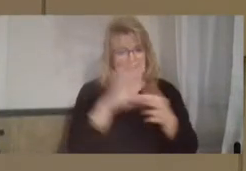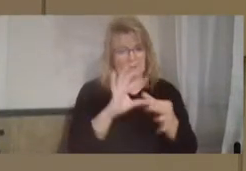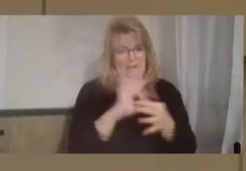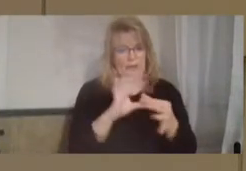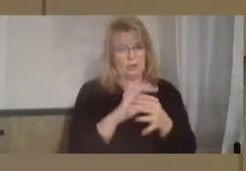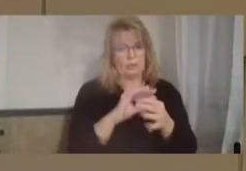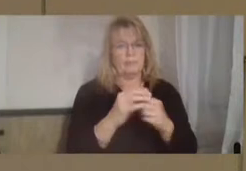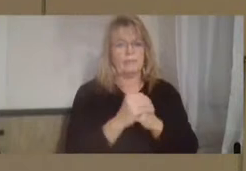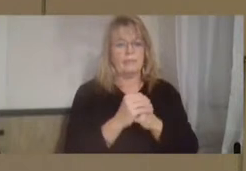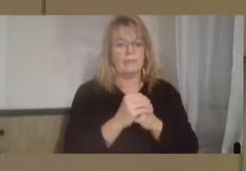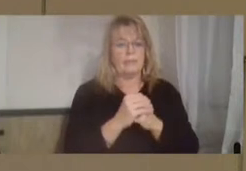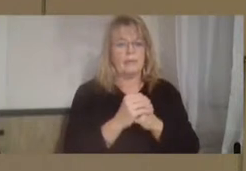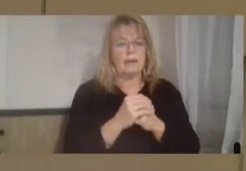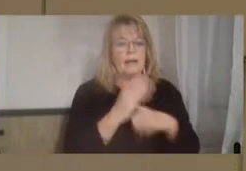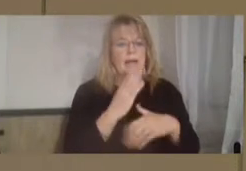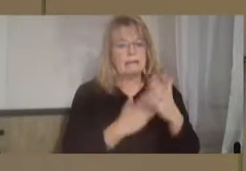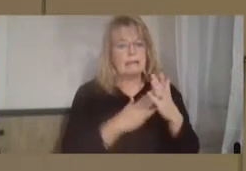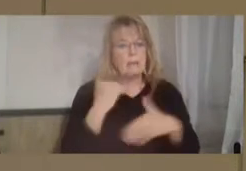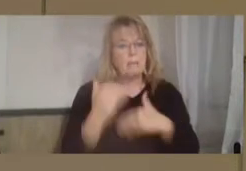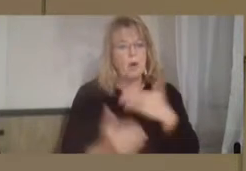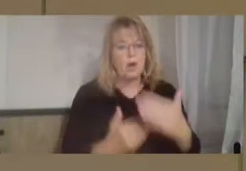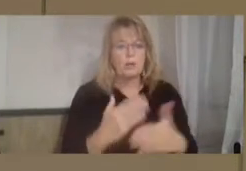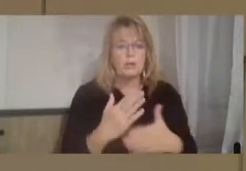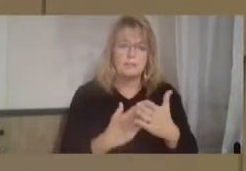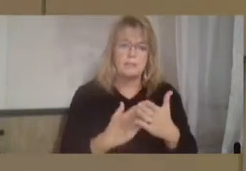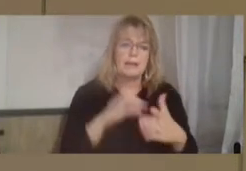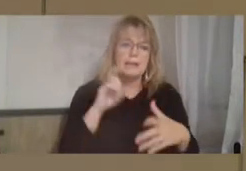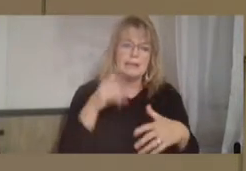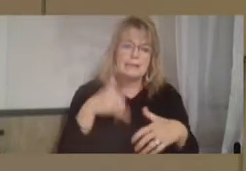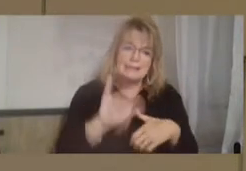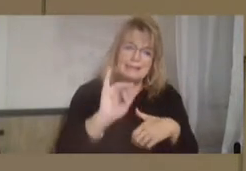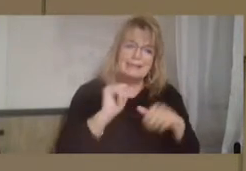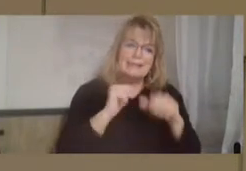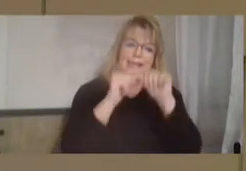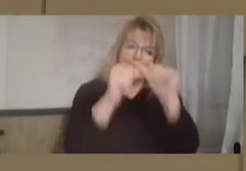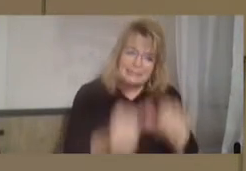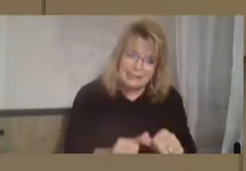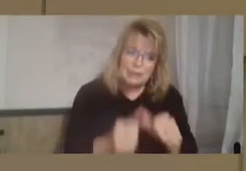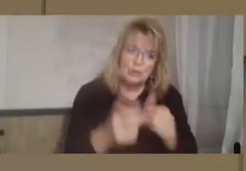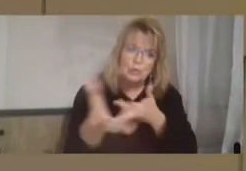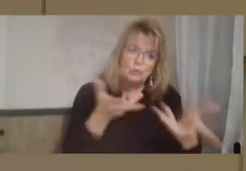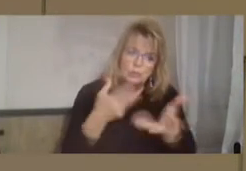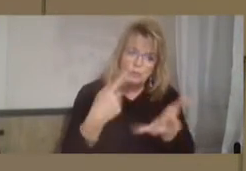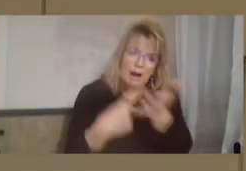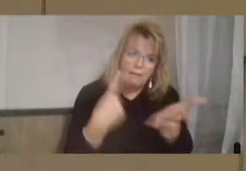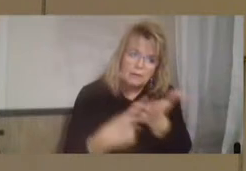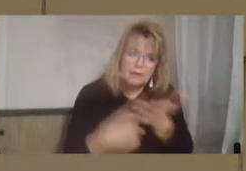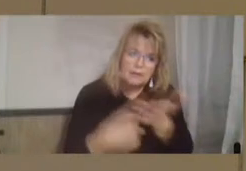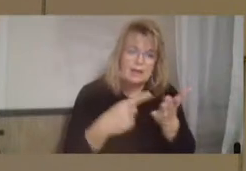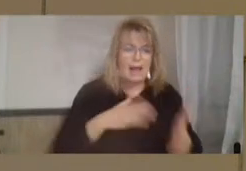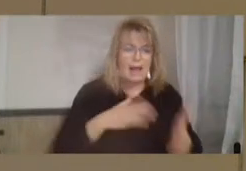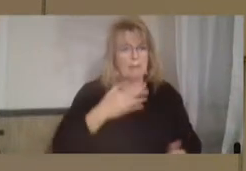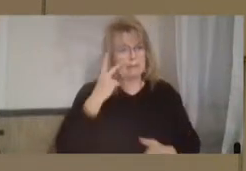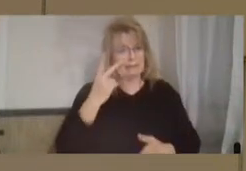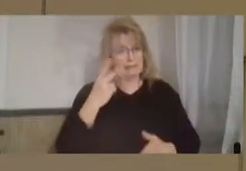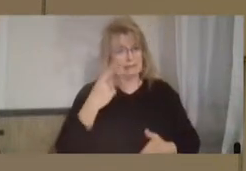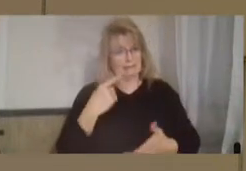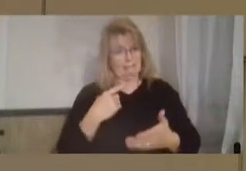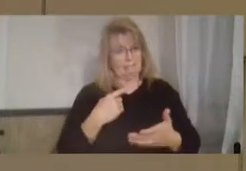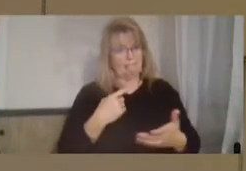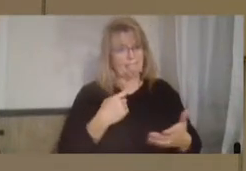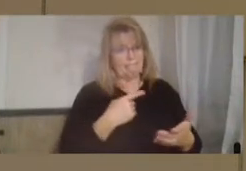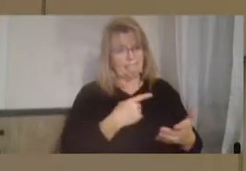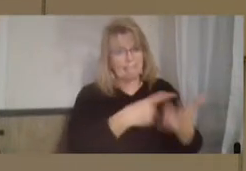We have made some progress, but there still has to be continued conversations, and I'm happy to see the conversations occurring.